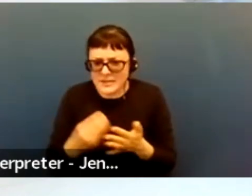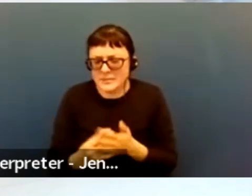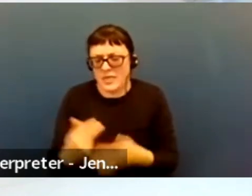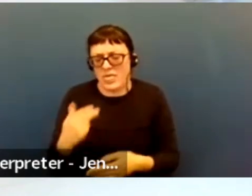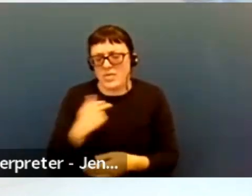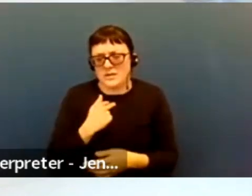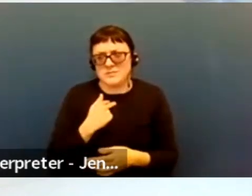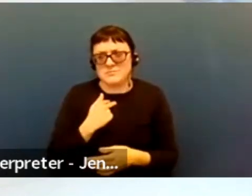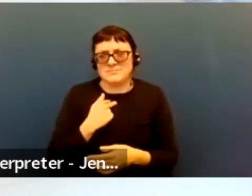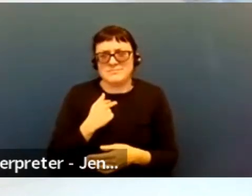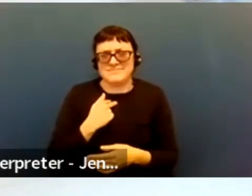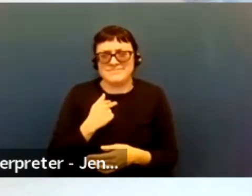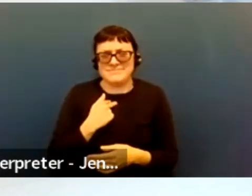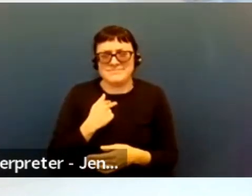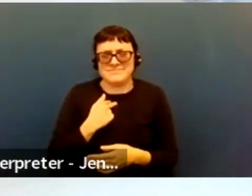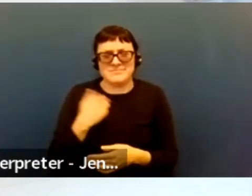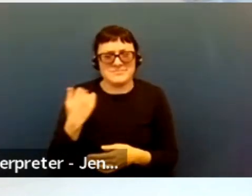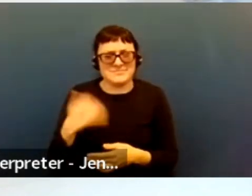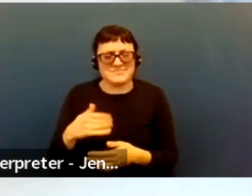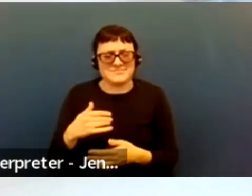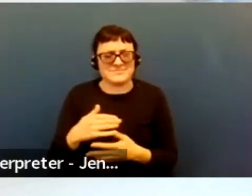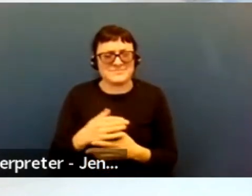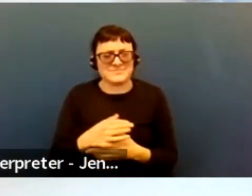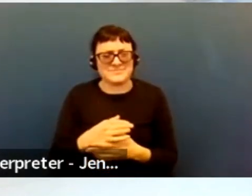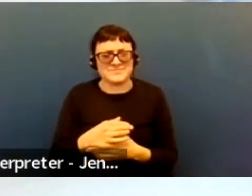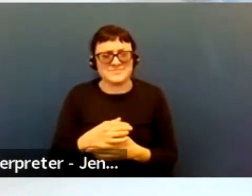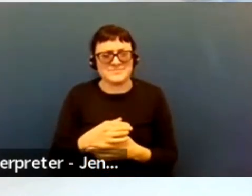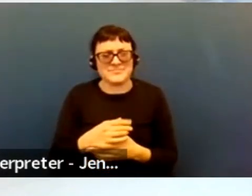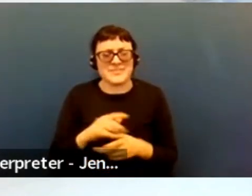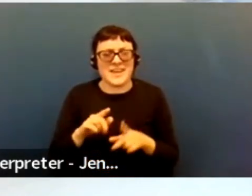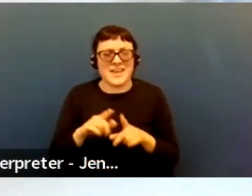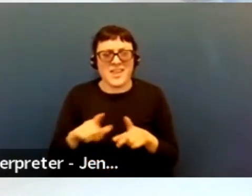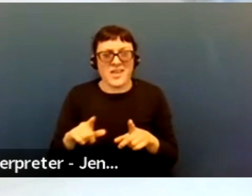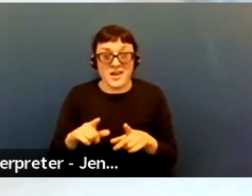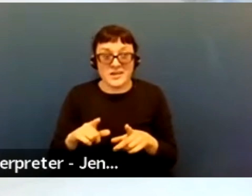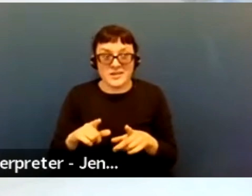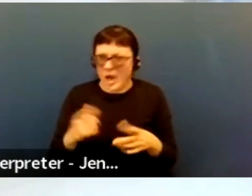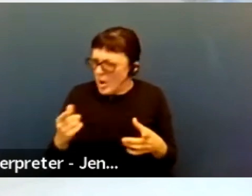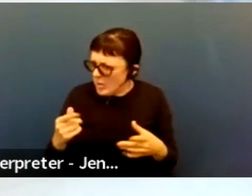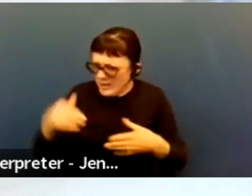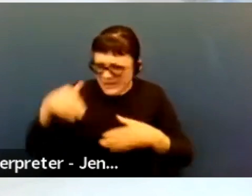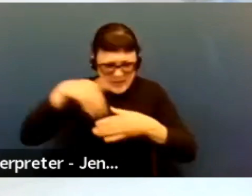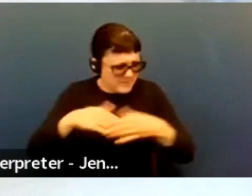that Sebastian has stolen his money and has let him down. And it's classic,